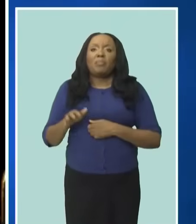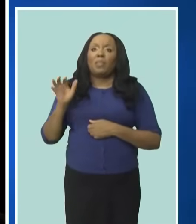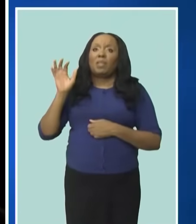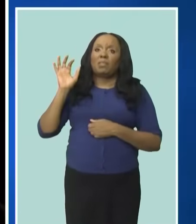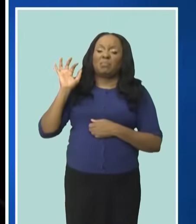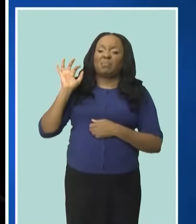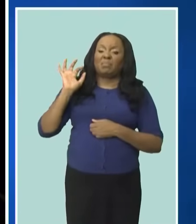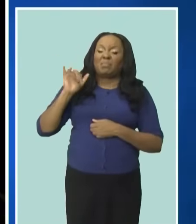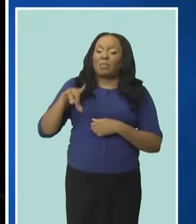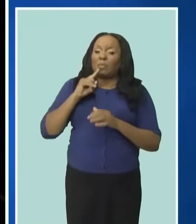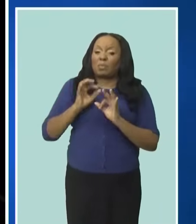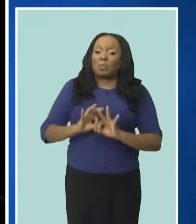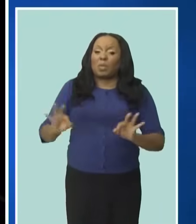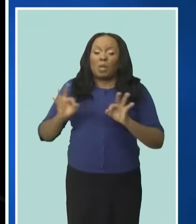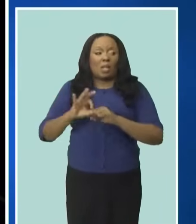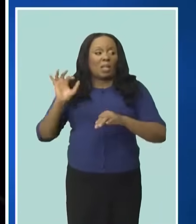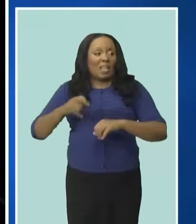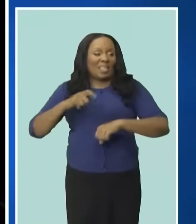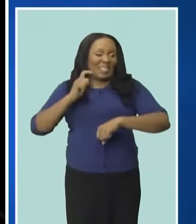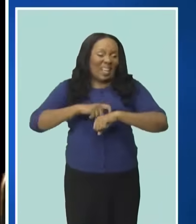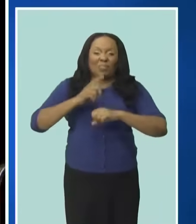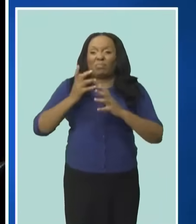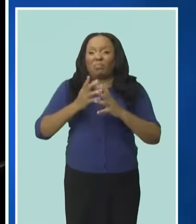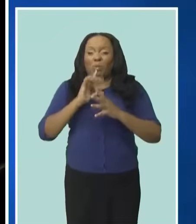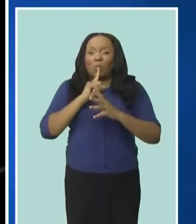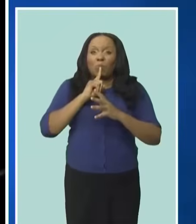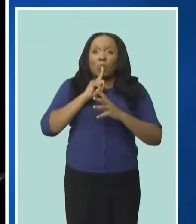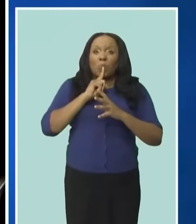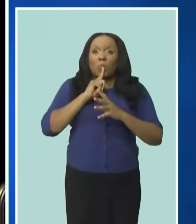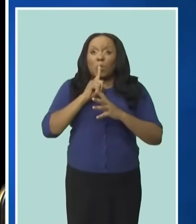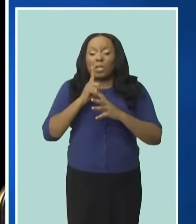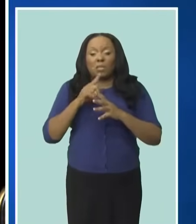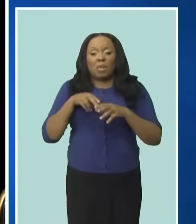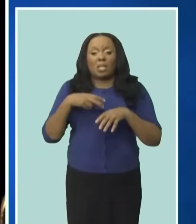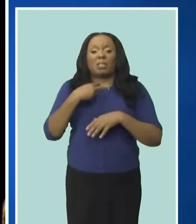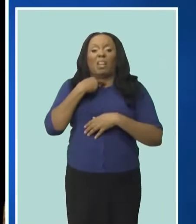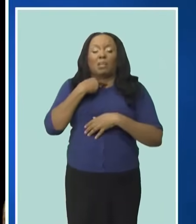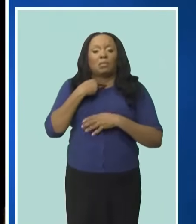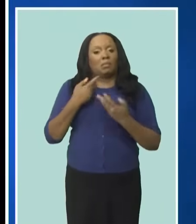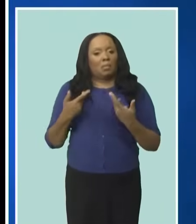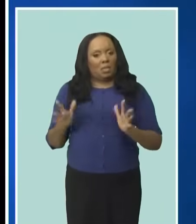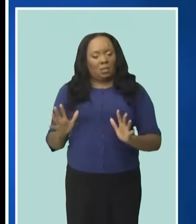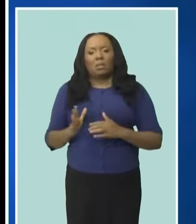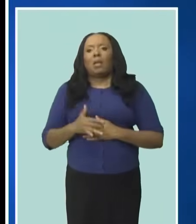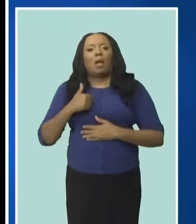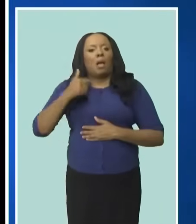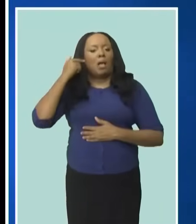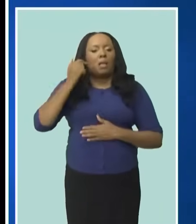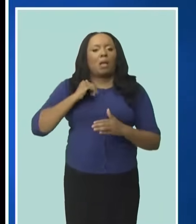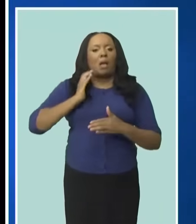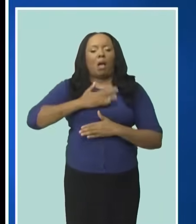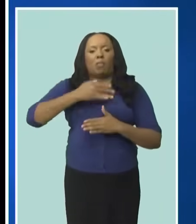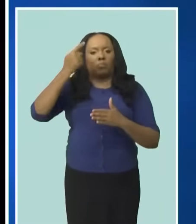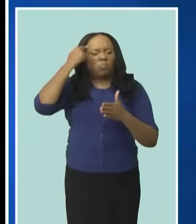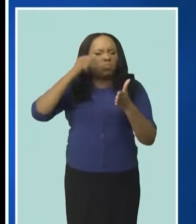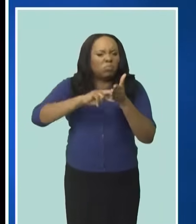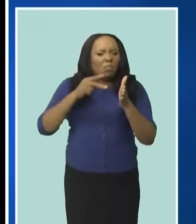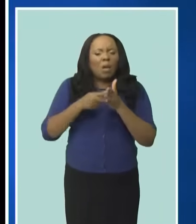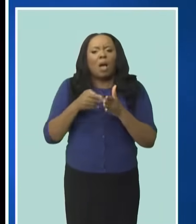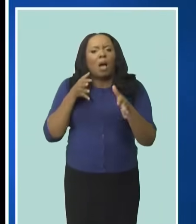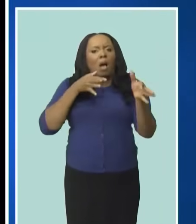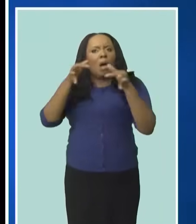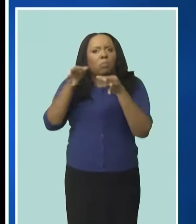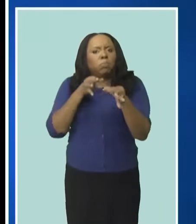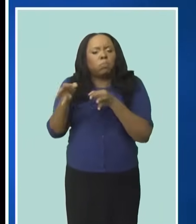meets mobility, that is Uber. And this is our purpose, and I think our purpose really explains what we're all